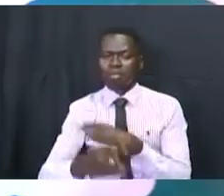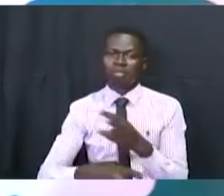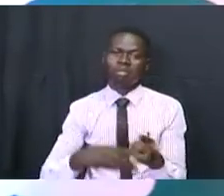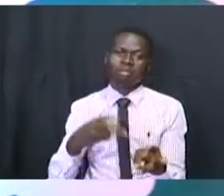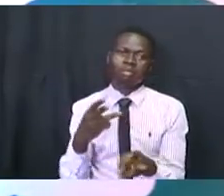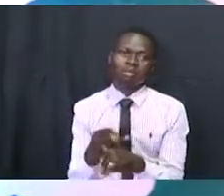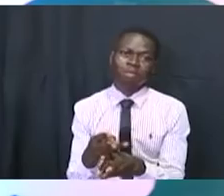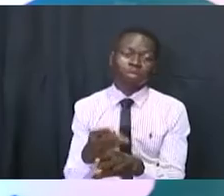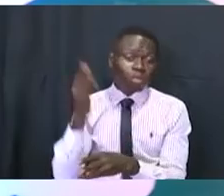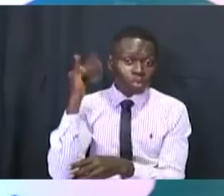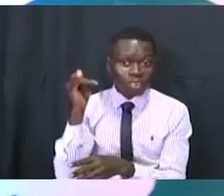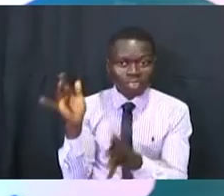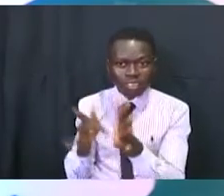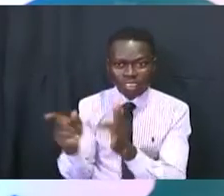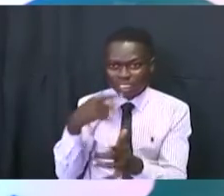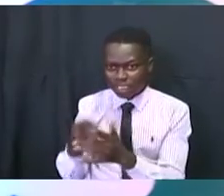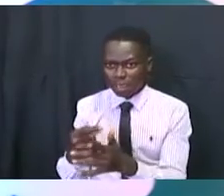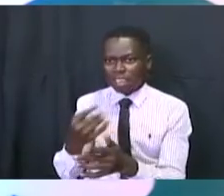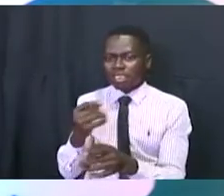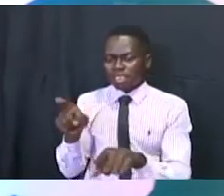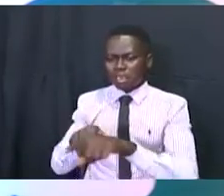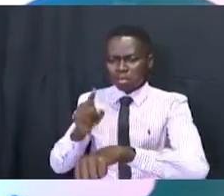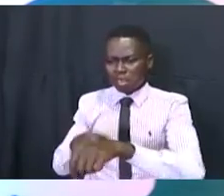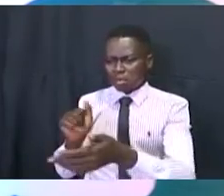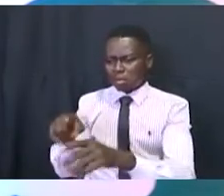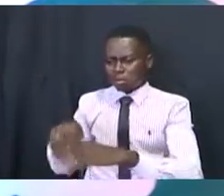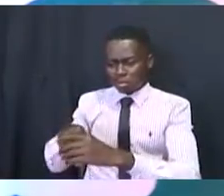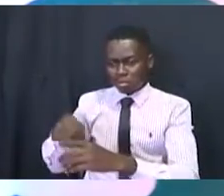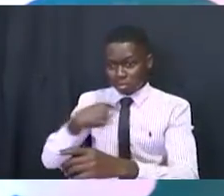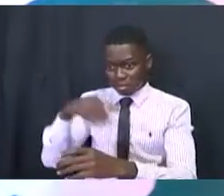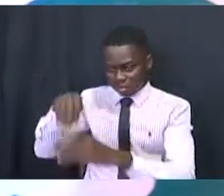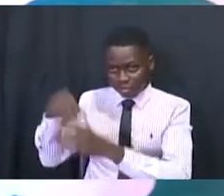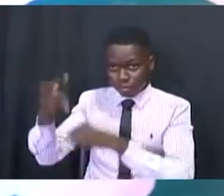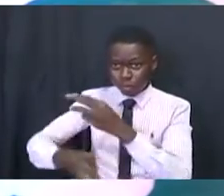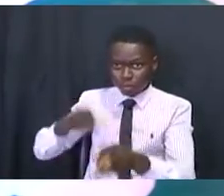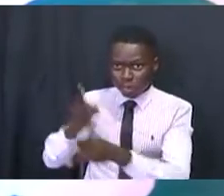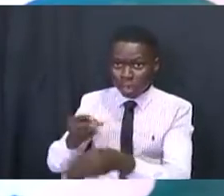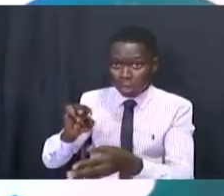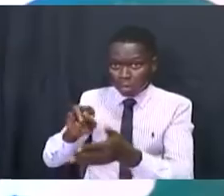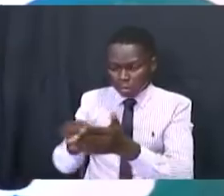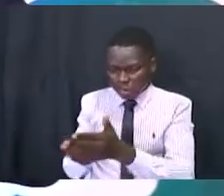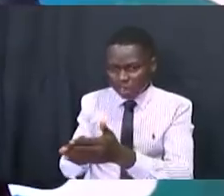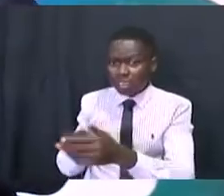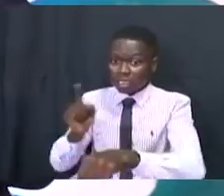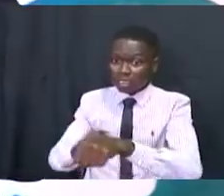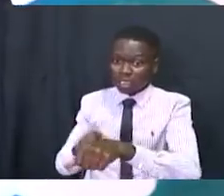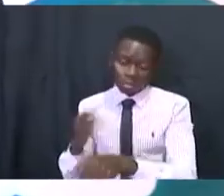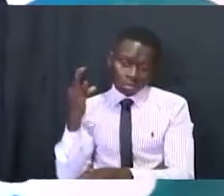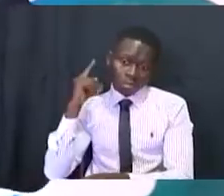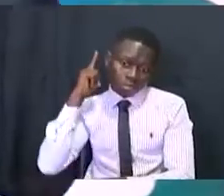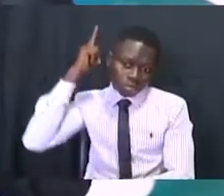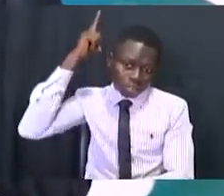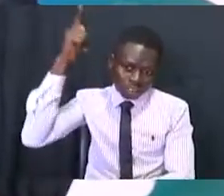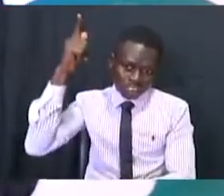You see, he's saying that as long as I'm in the world simply means that there's going to come a time that I will not be in this